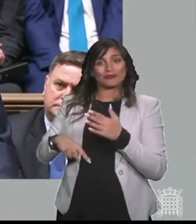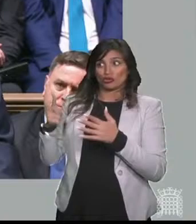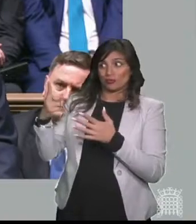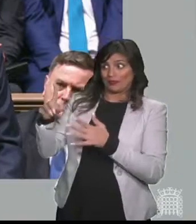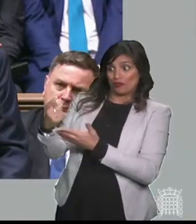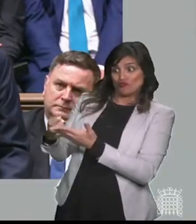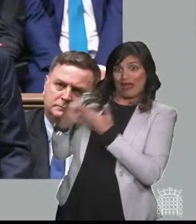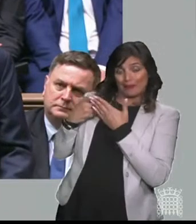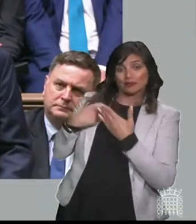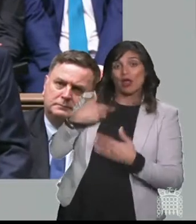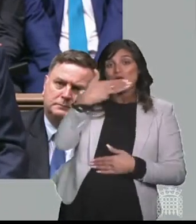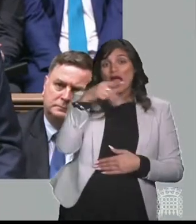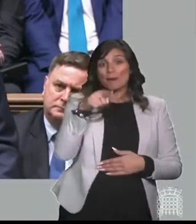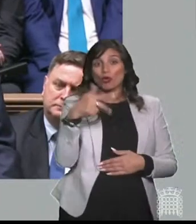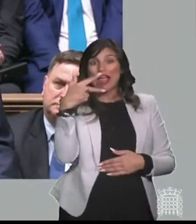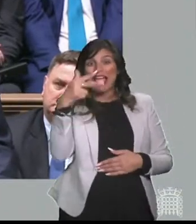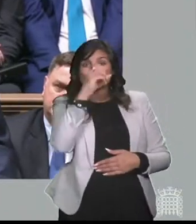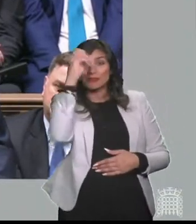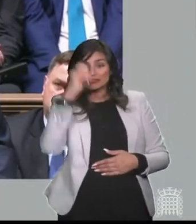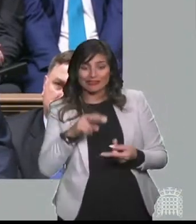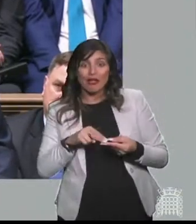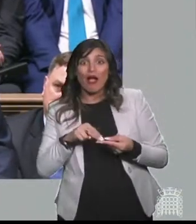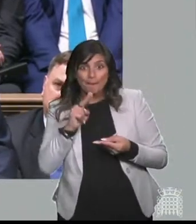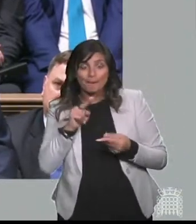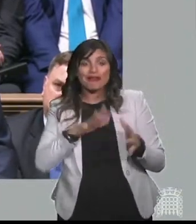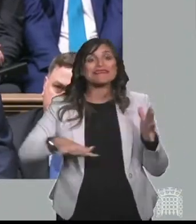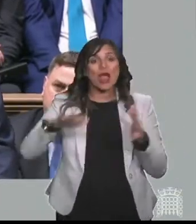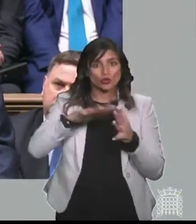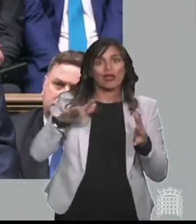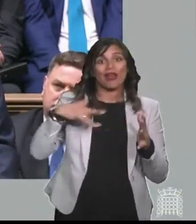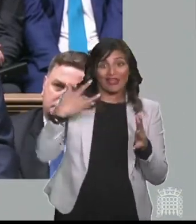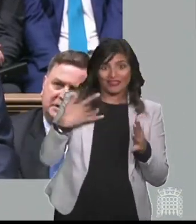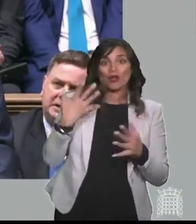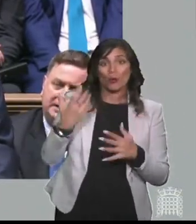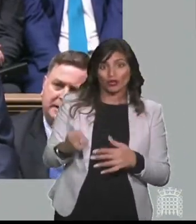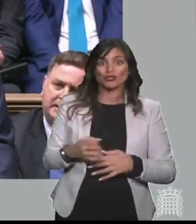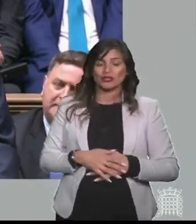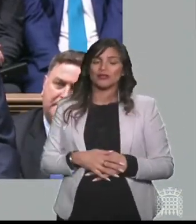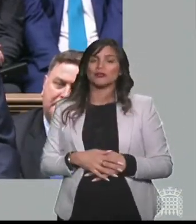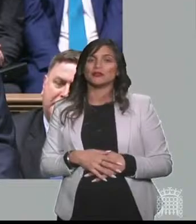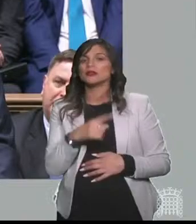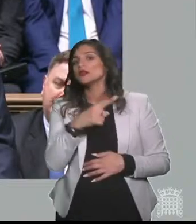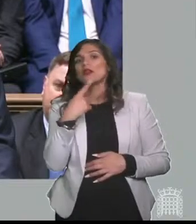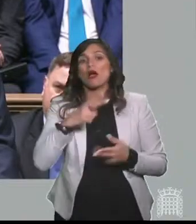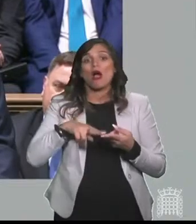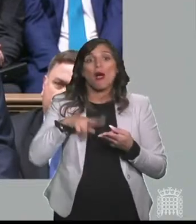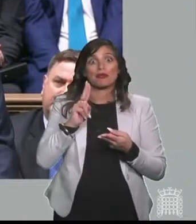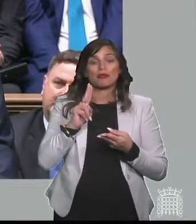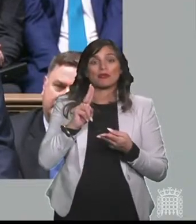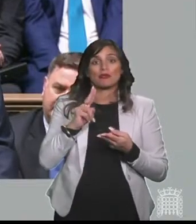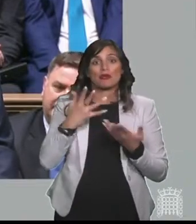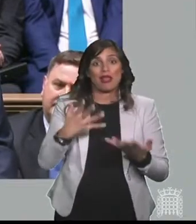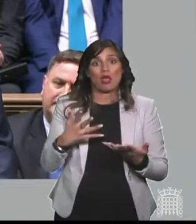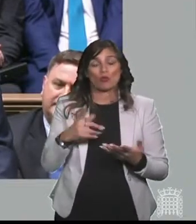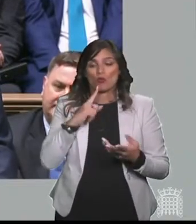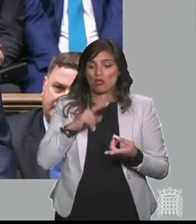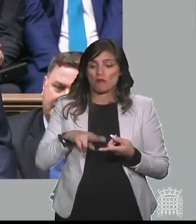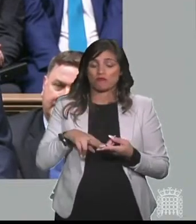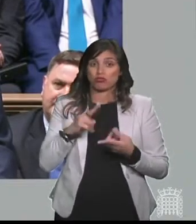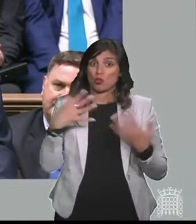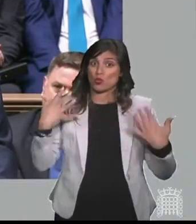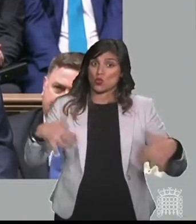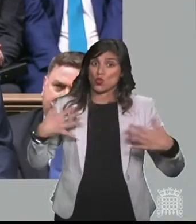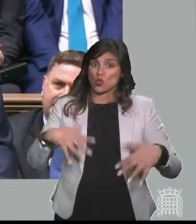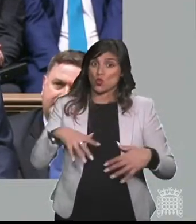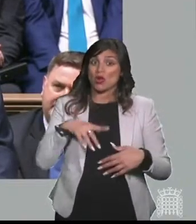by 9.8% to £11.44 an hour. That is the largest ever cash increase in